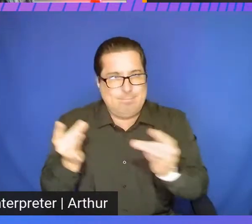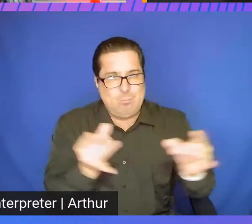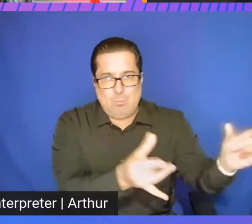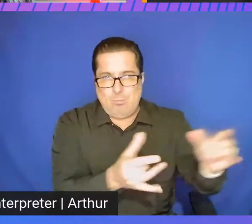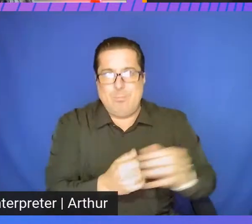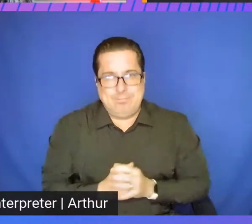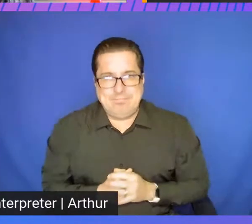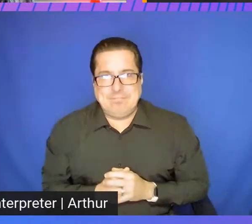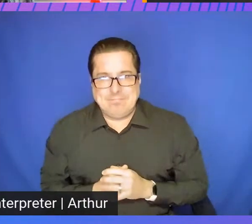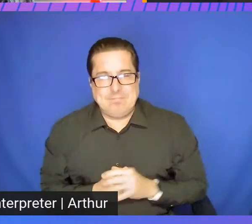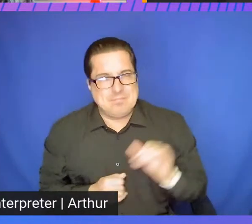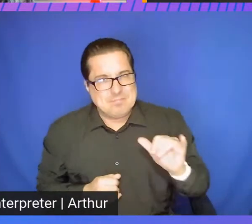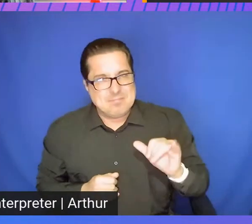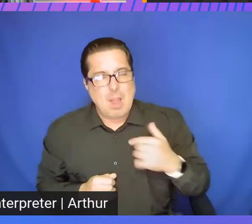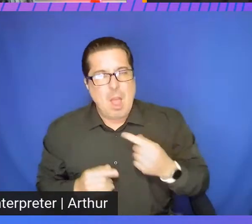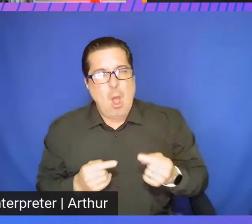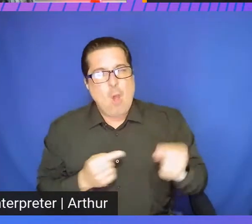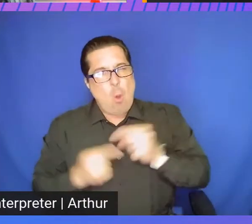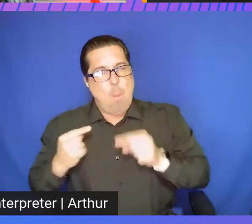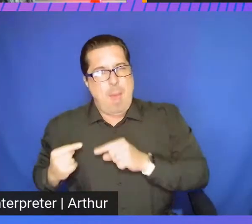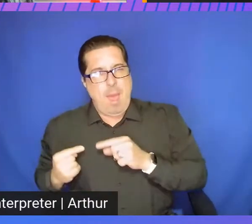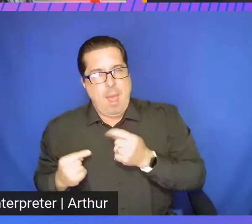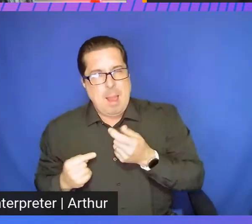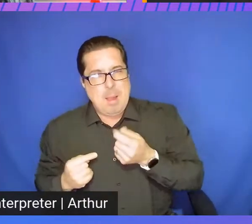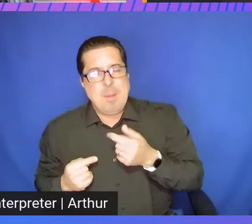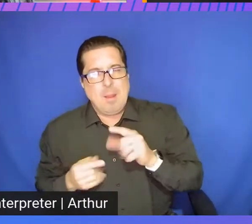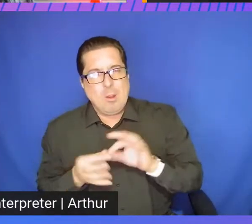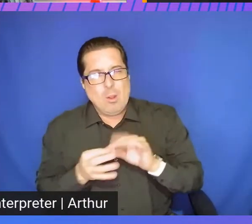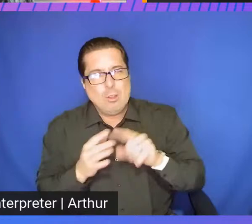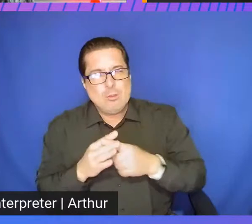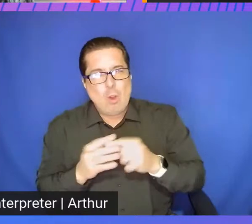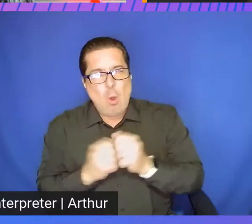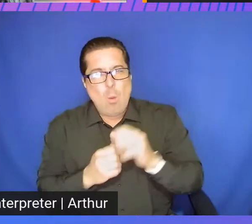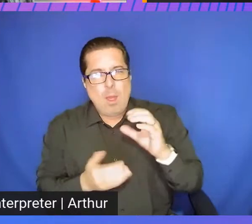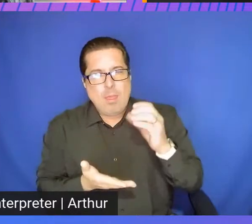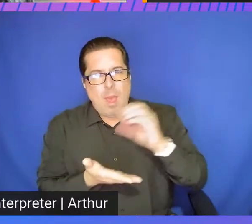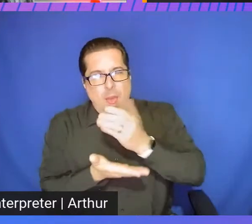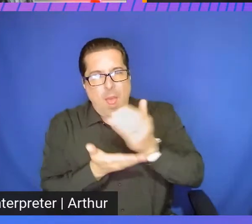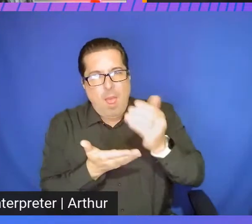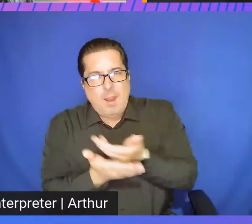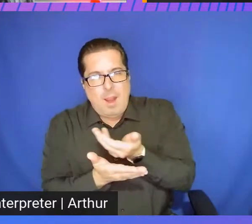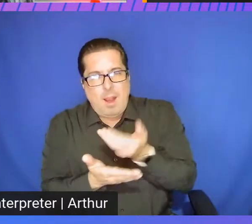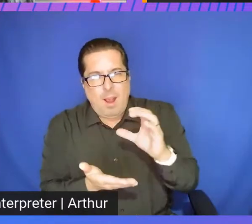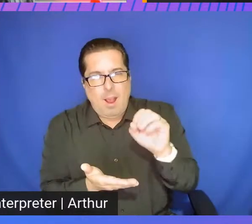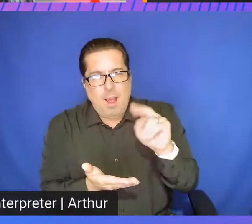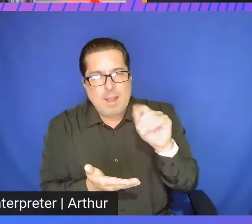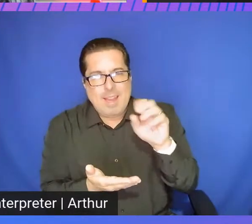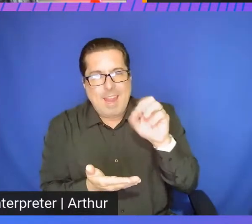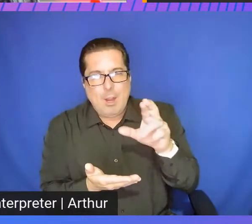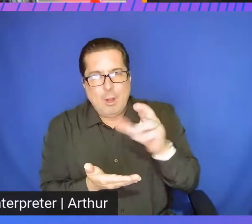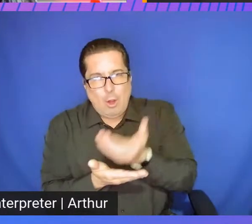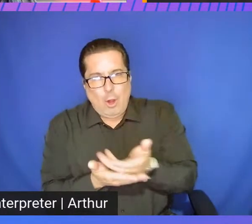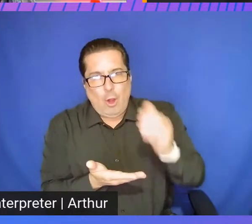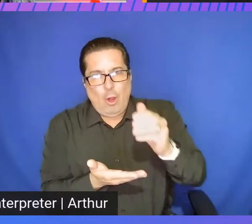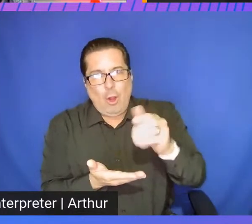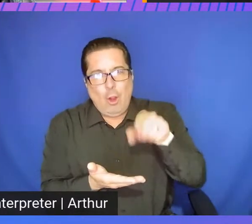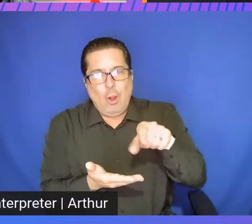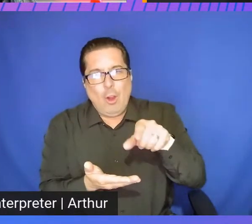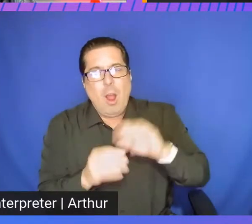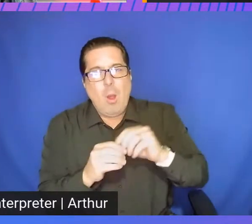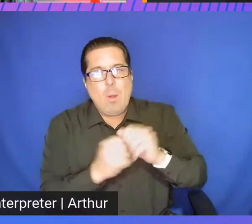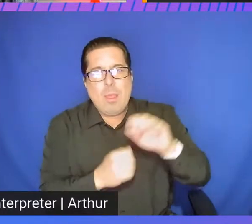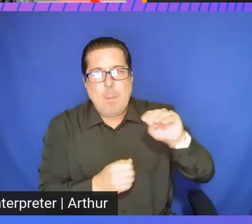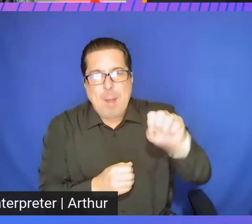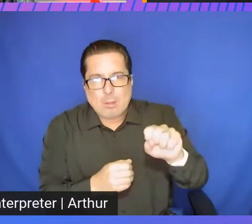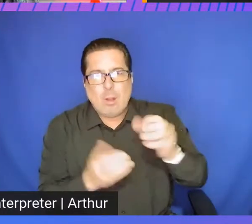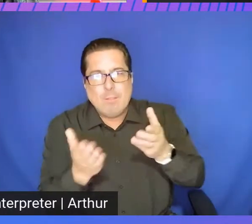So let me go back a tiny bit. When you started out moving into a container or microservices, I assume most you are using microservices. Otherwise, you can't really run